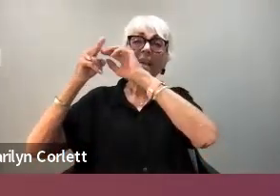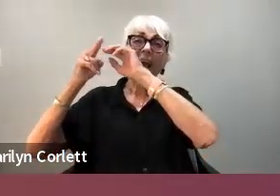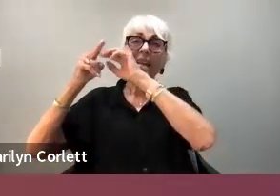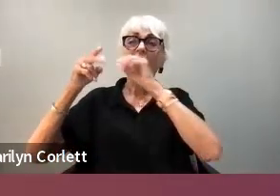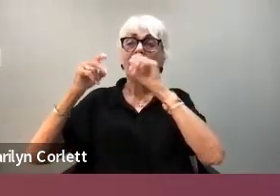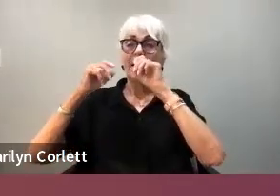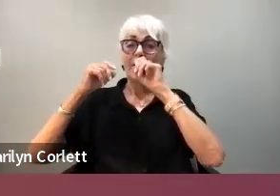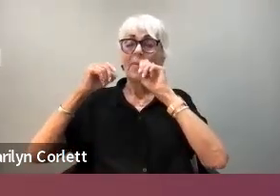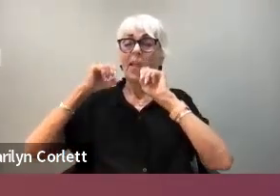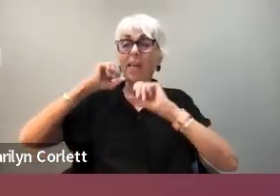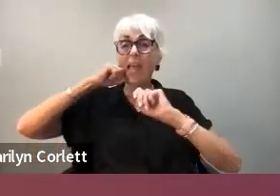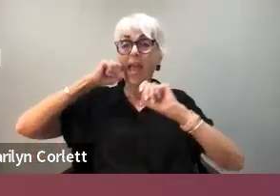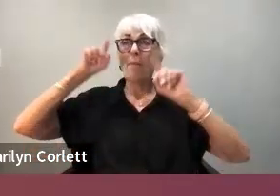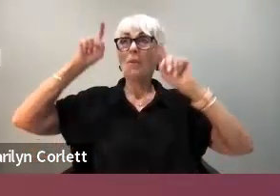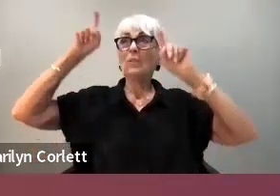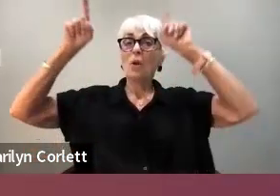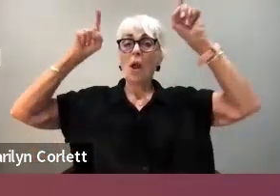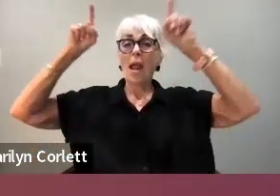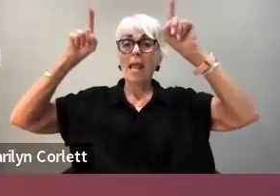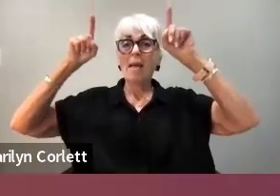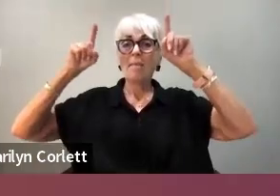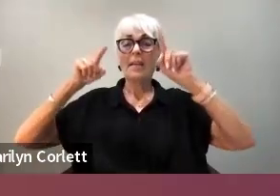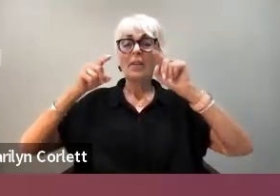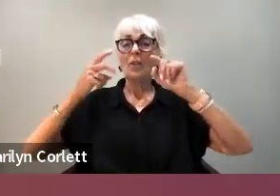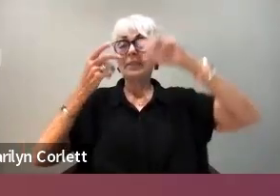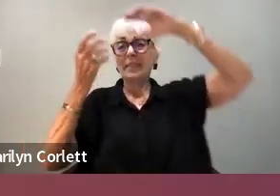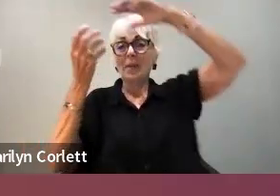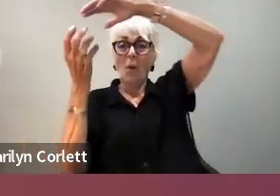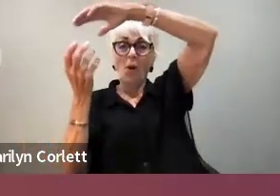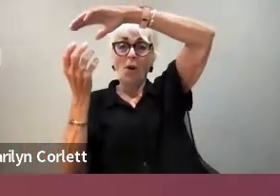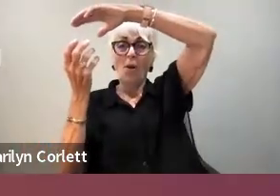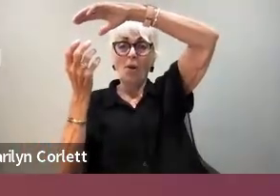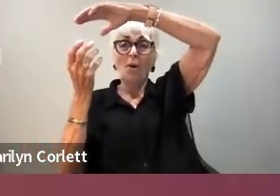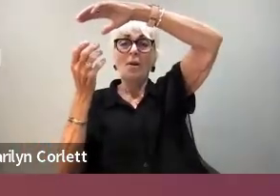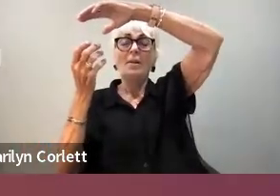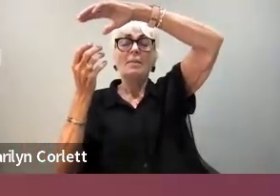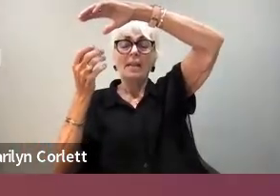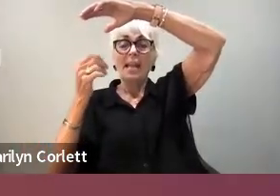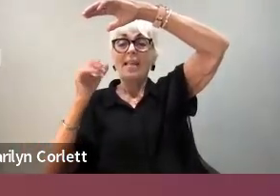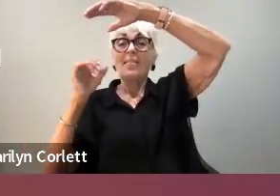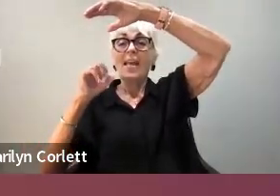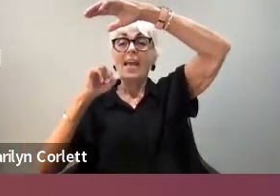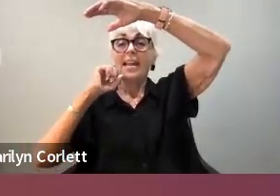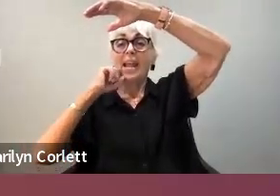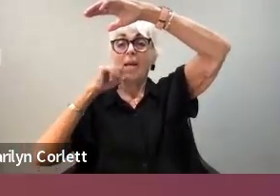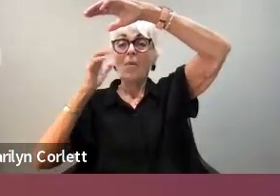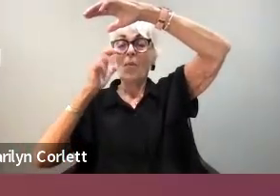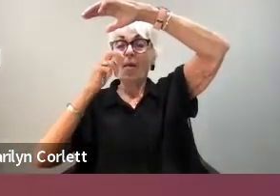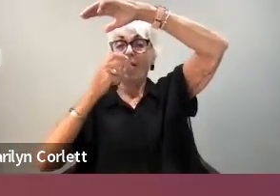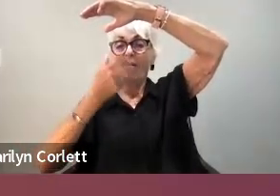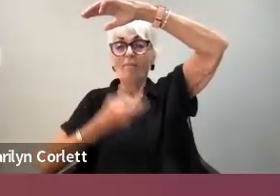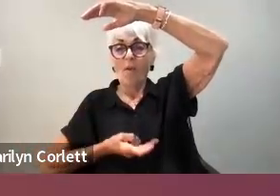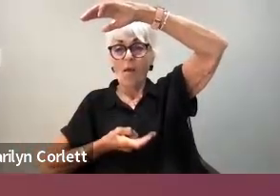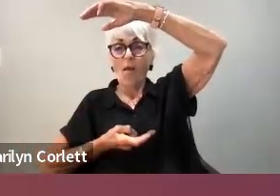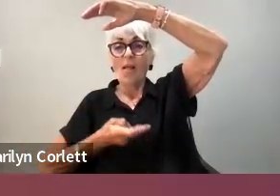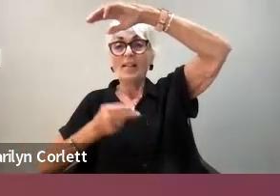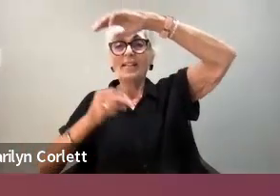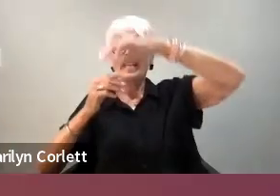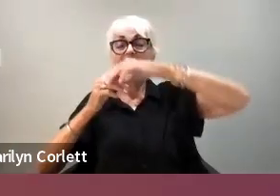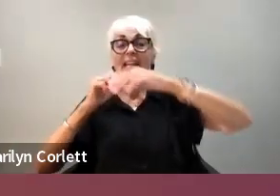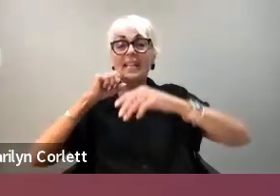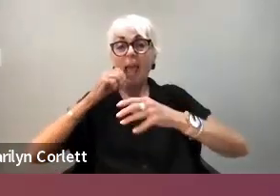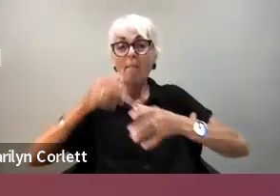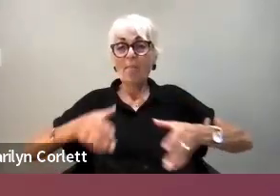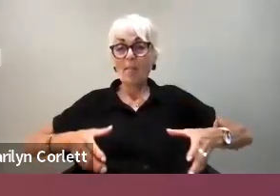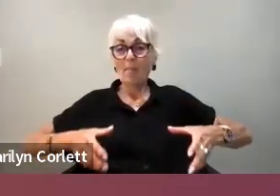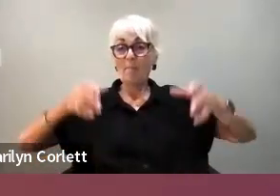cut the apple where the apple's hanging on, the apple will fall right into the apple basket. So that's a pretty cool